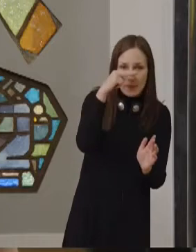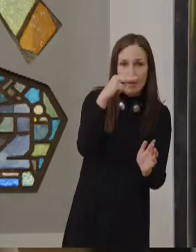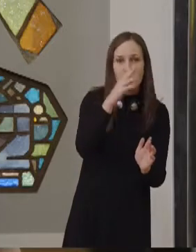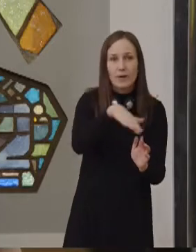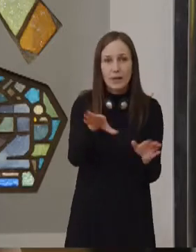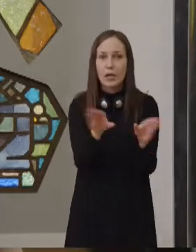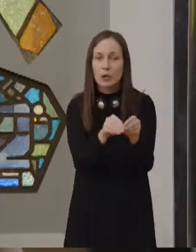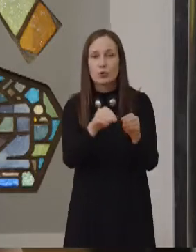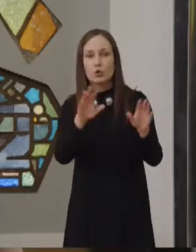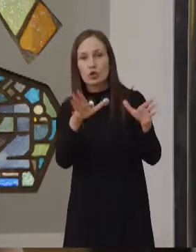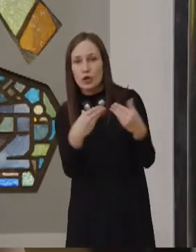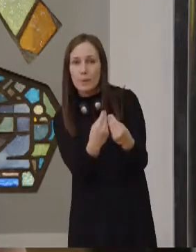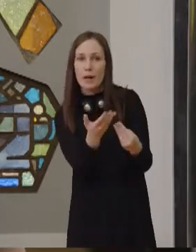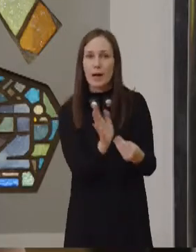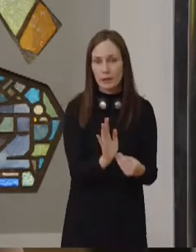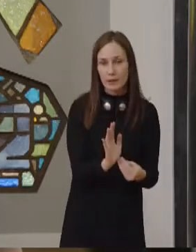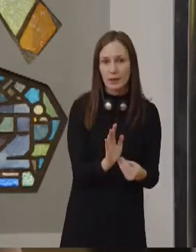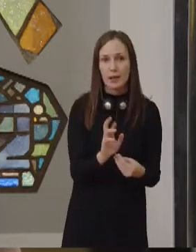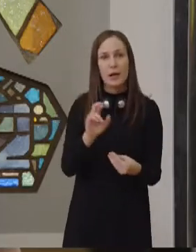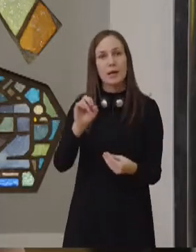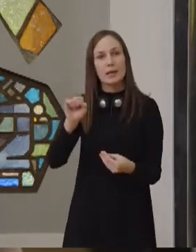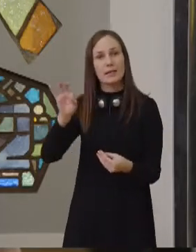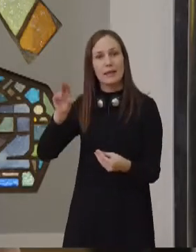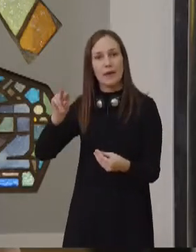Are parents and children a family?